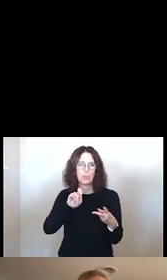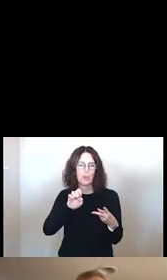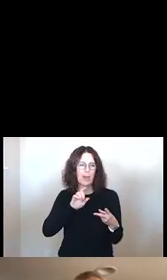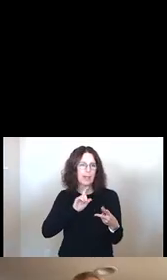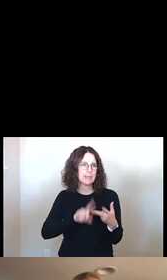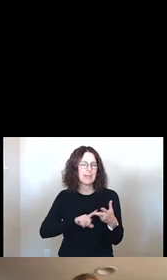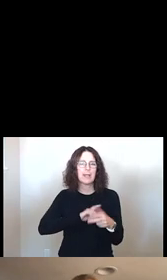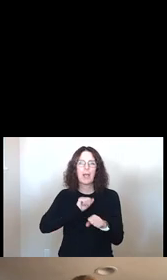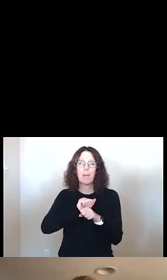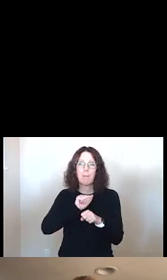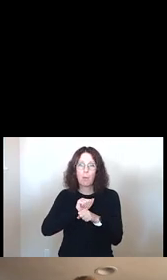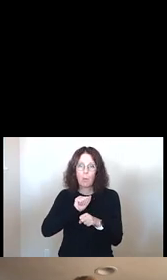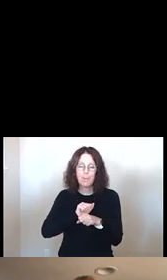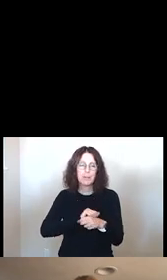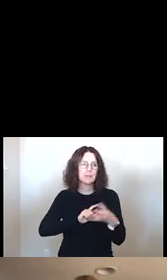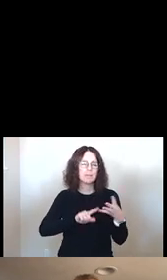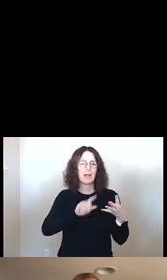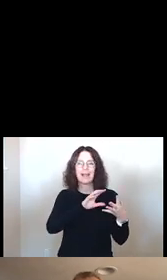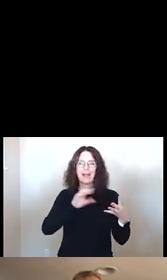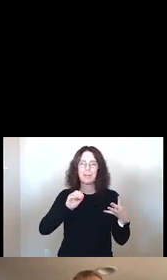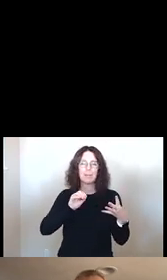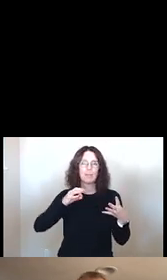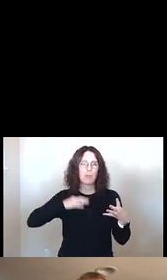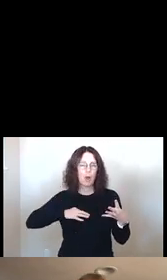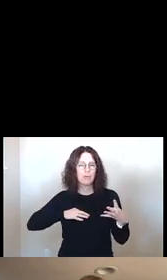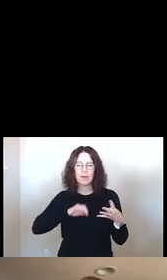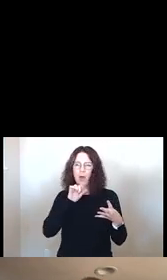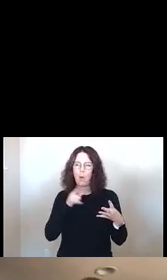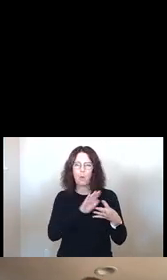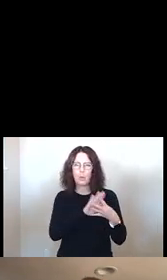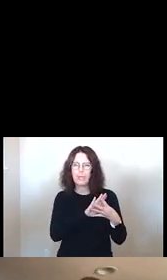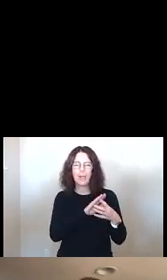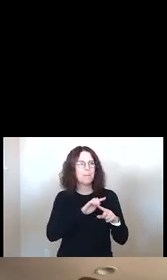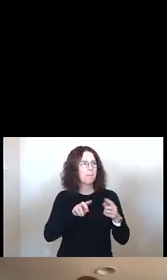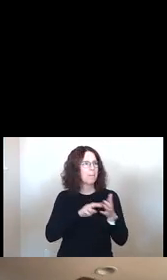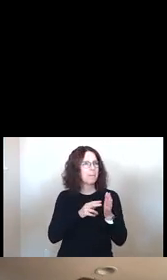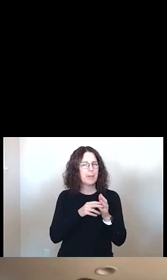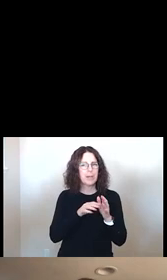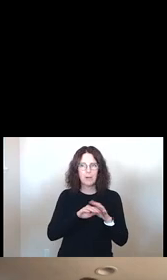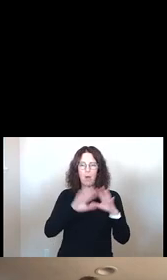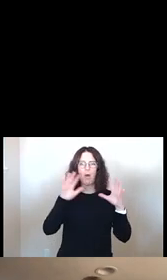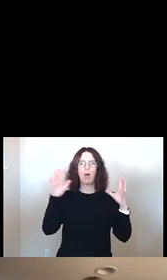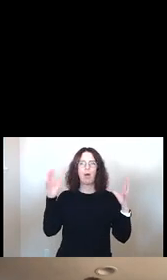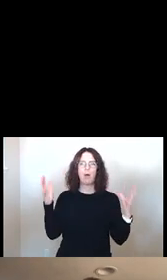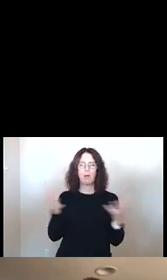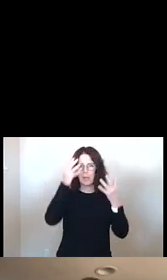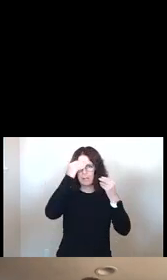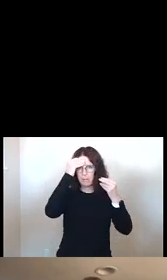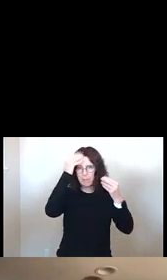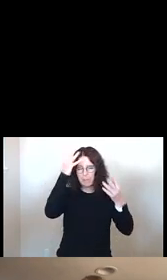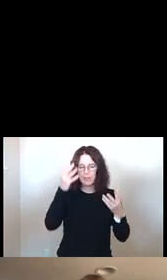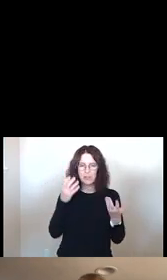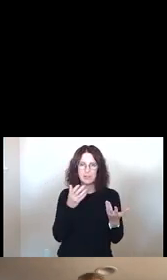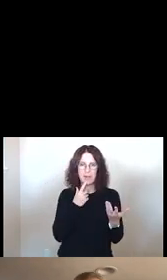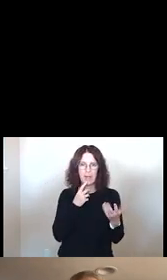firm profits, but all this extra information that we as individuals